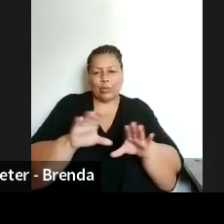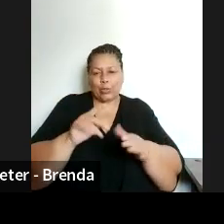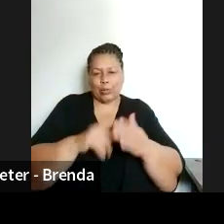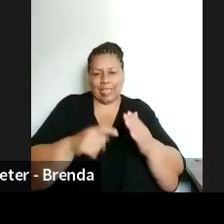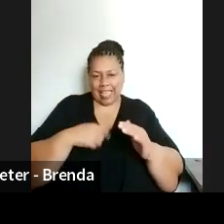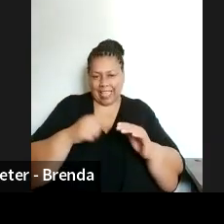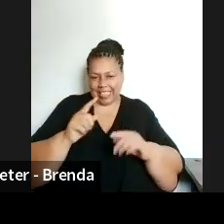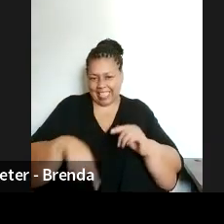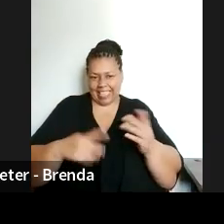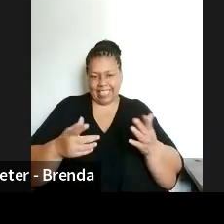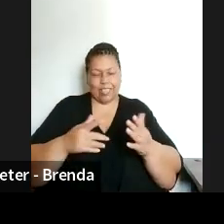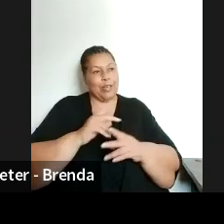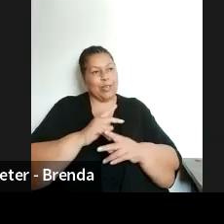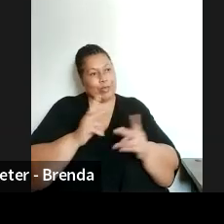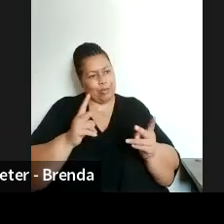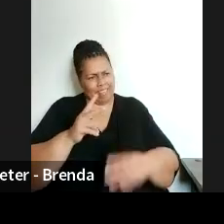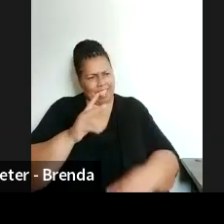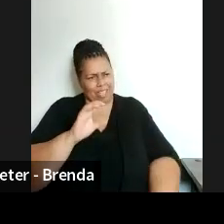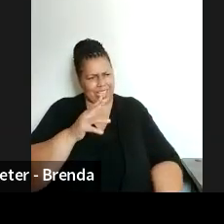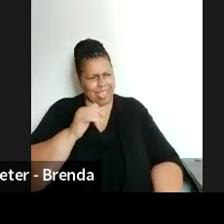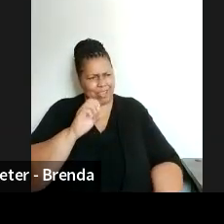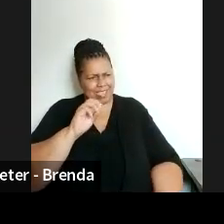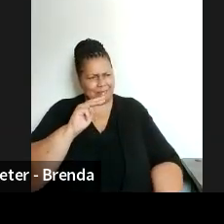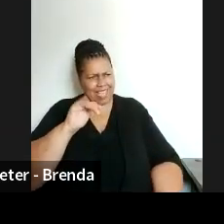Wow, and I already thought you were very charismatic.